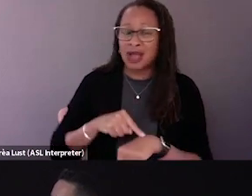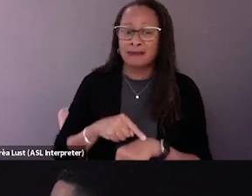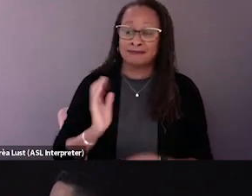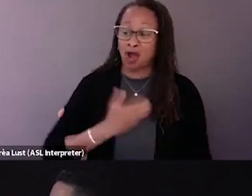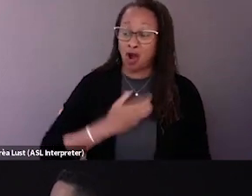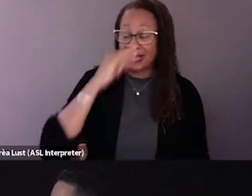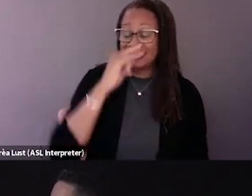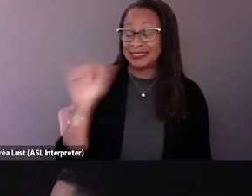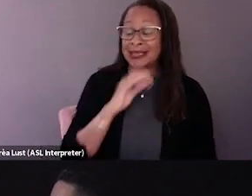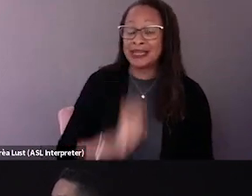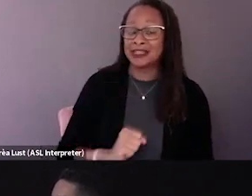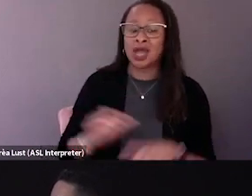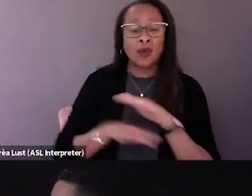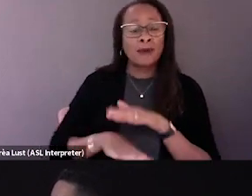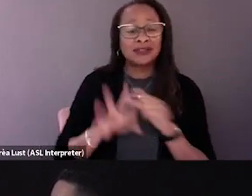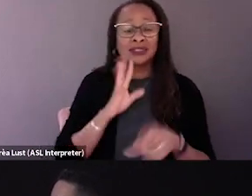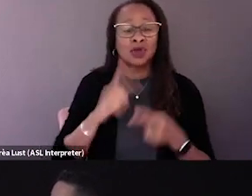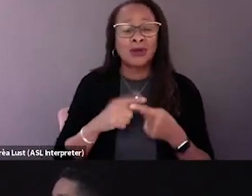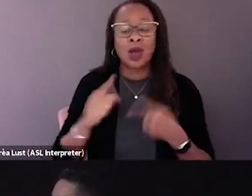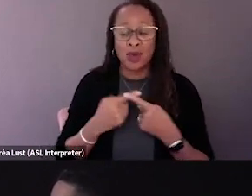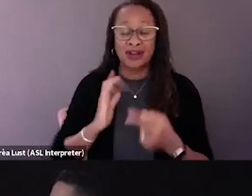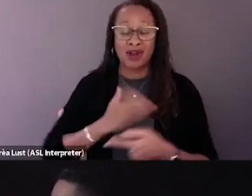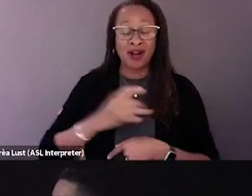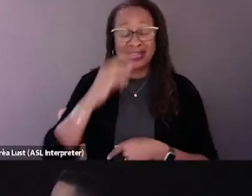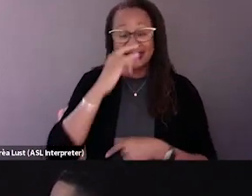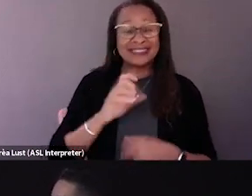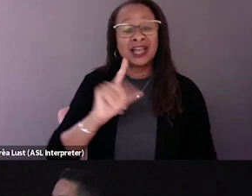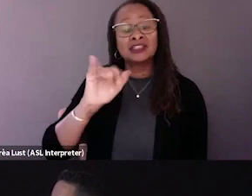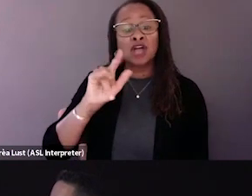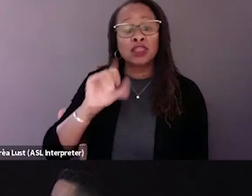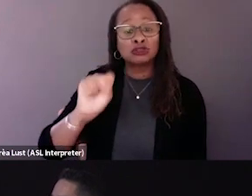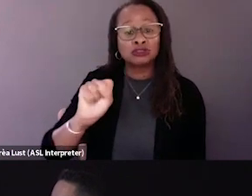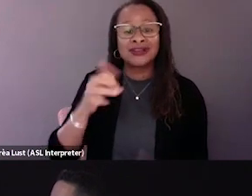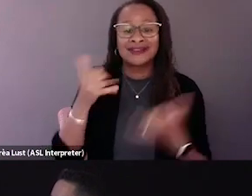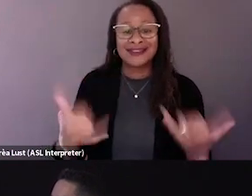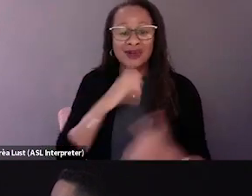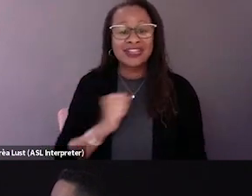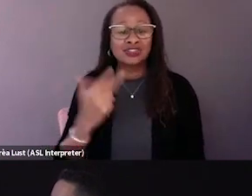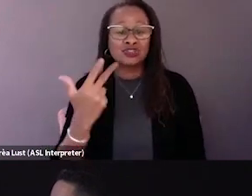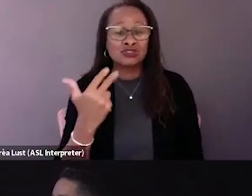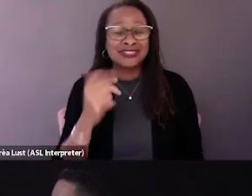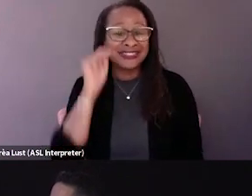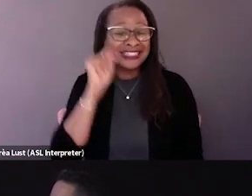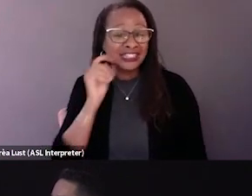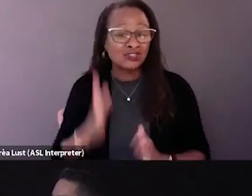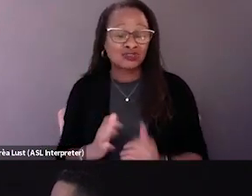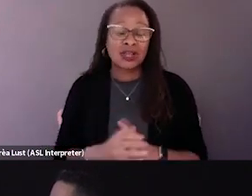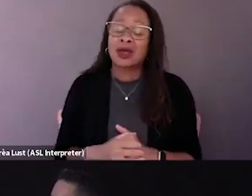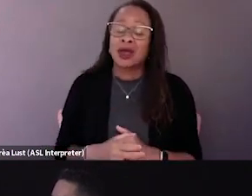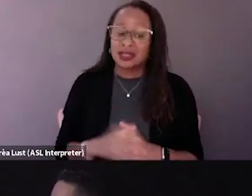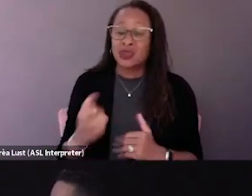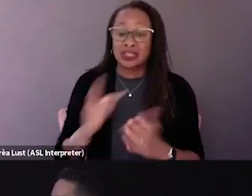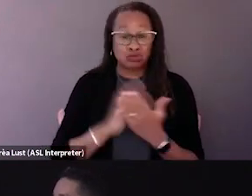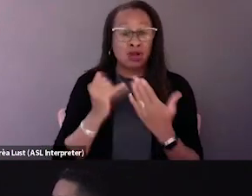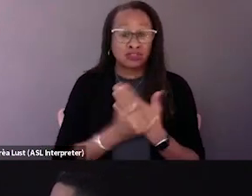we basically were talking about this when they were in preschool, and now they're 13. So I just want to say this is how long this project has sort of